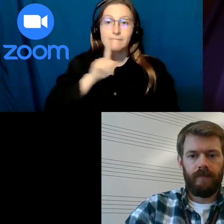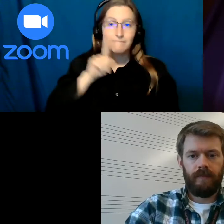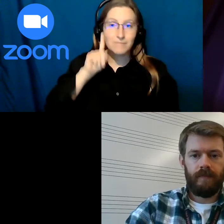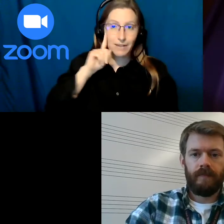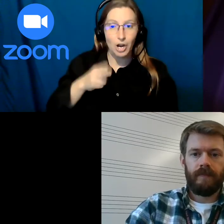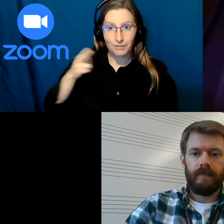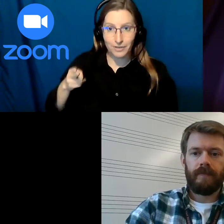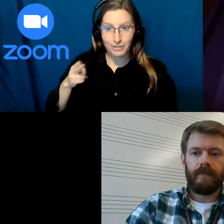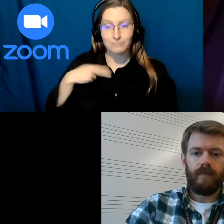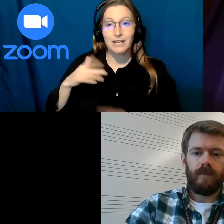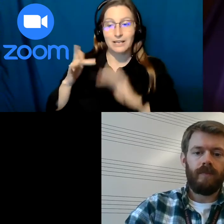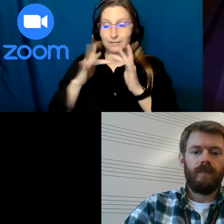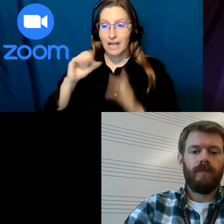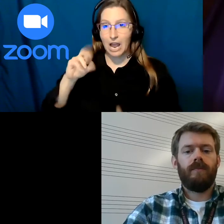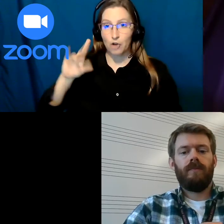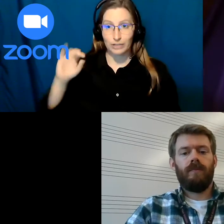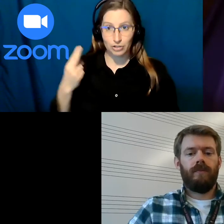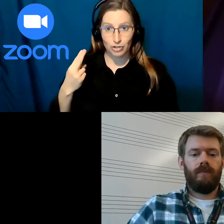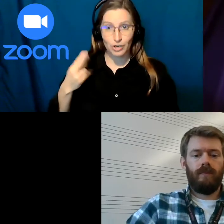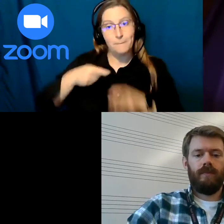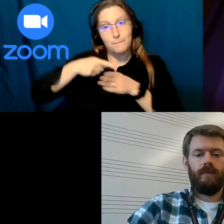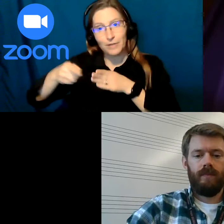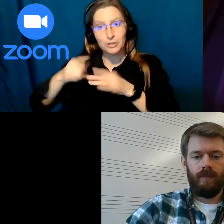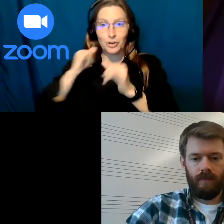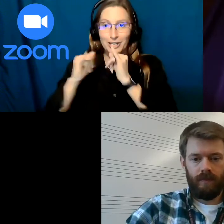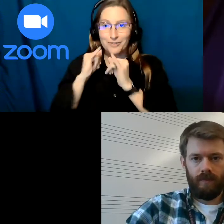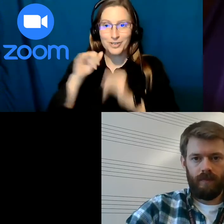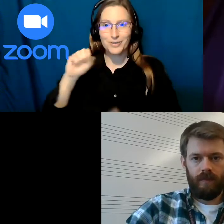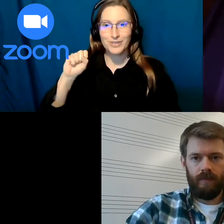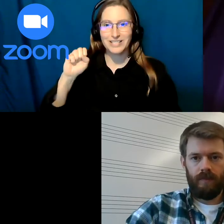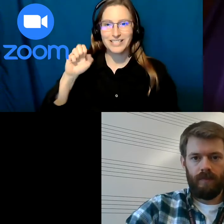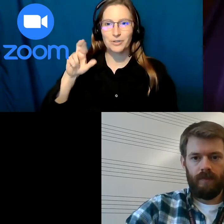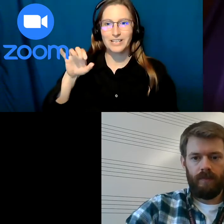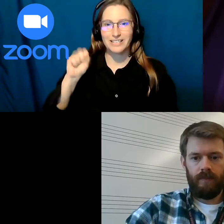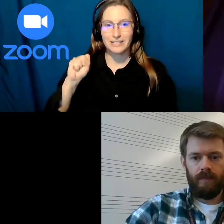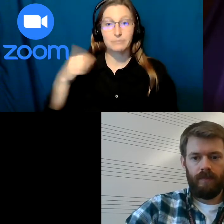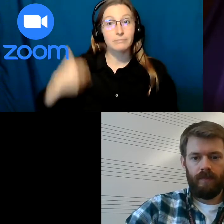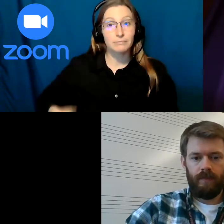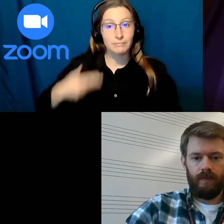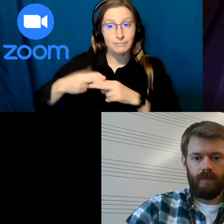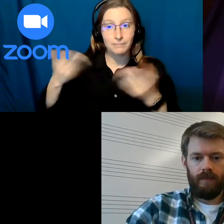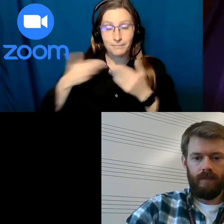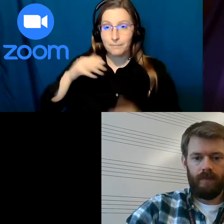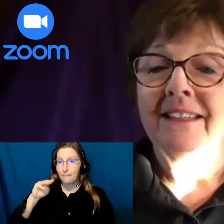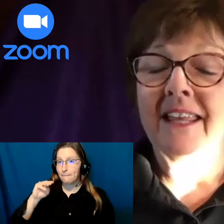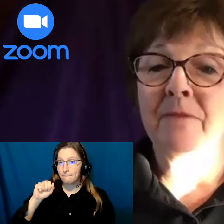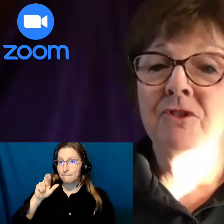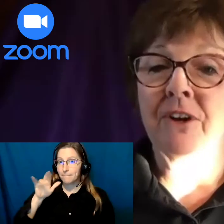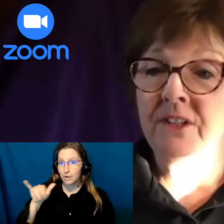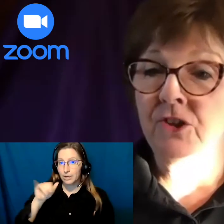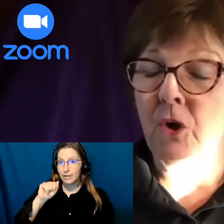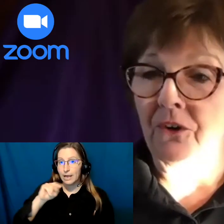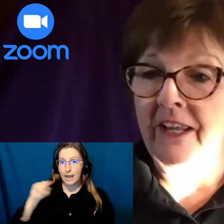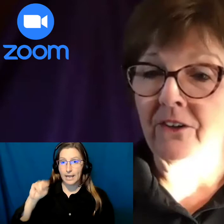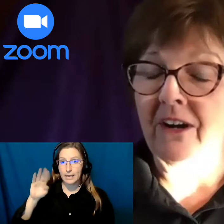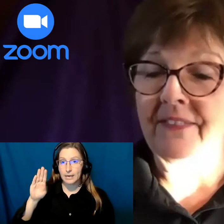Hearing Outreach Professional Interview Series. My name is Marianne Barnett, and I'm the